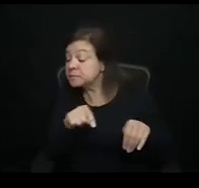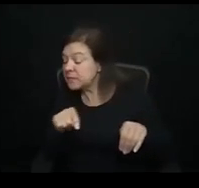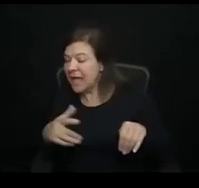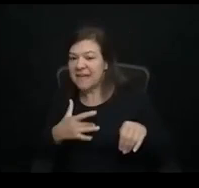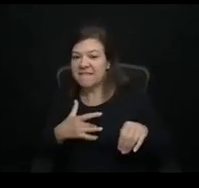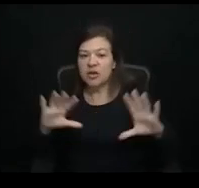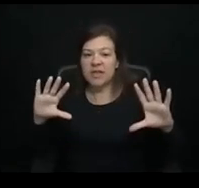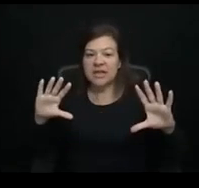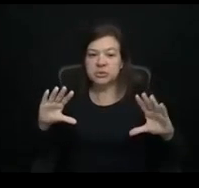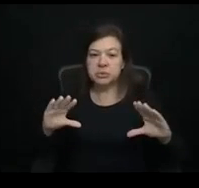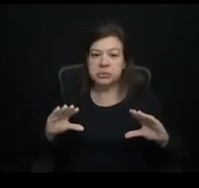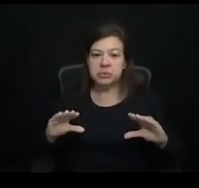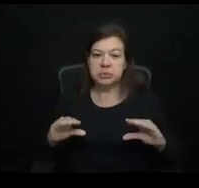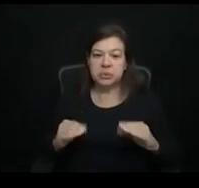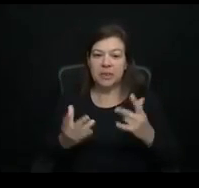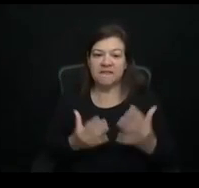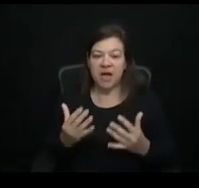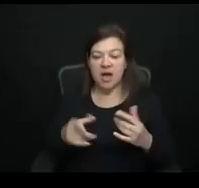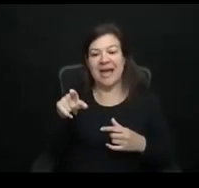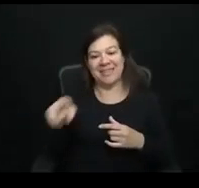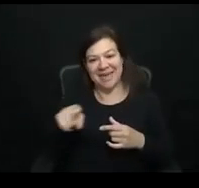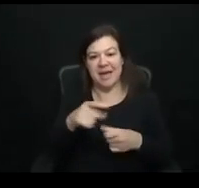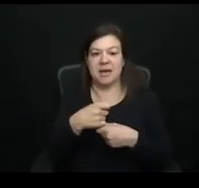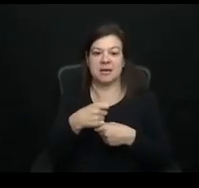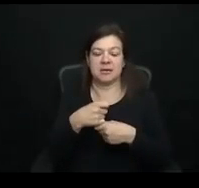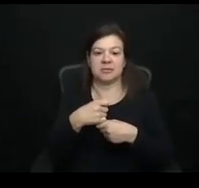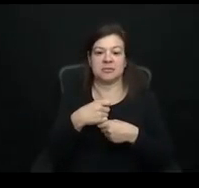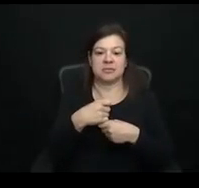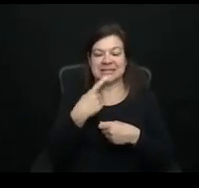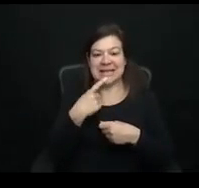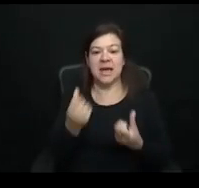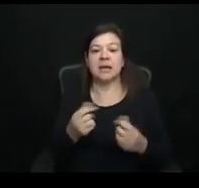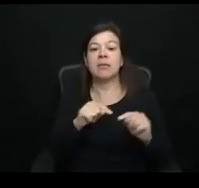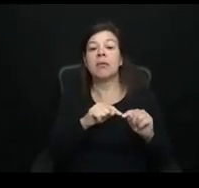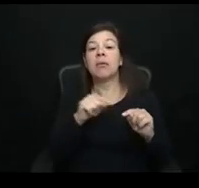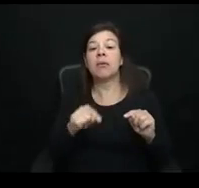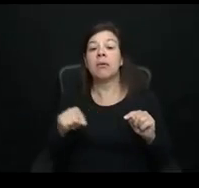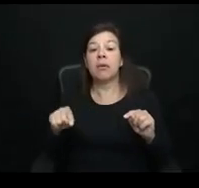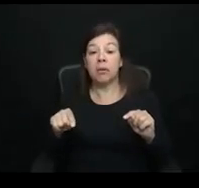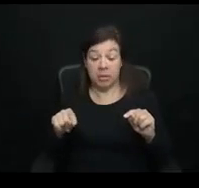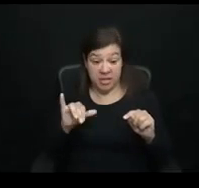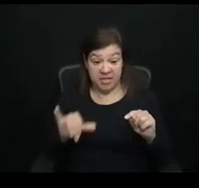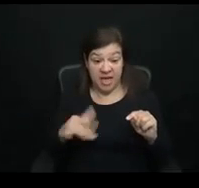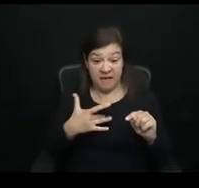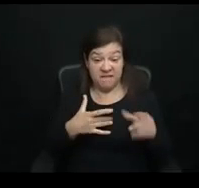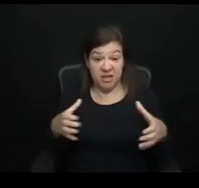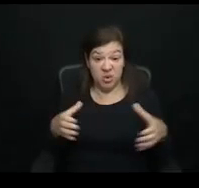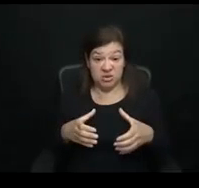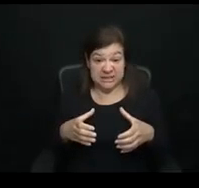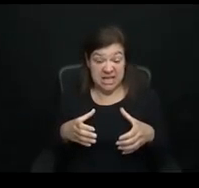those are the people that turn that line black. We ask them every day, how much of that perimeter that you've been working on for the last week can be